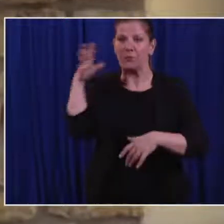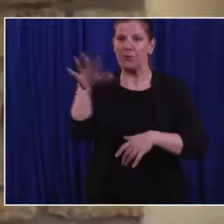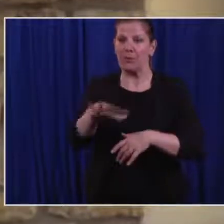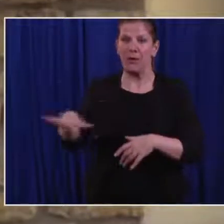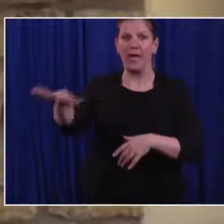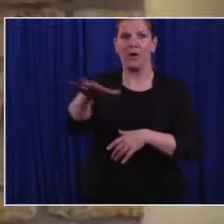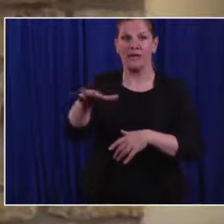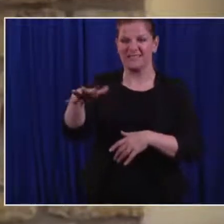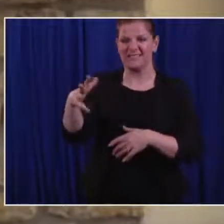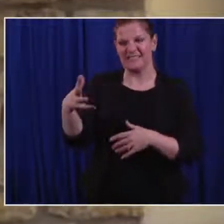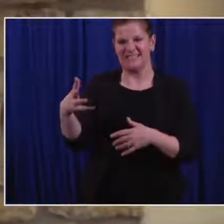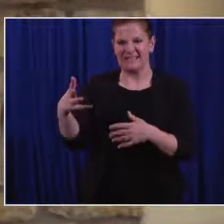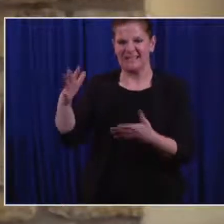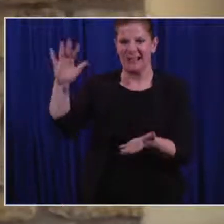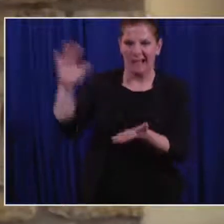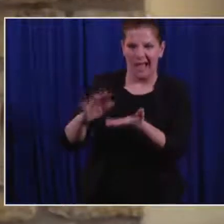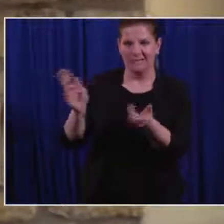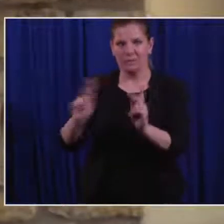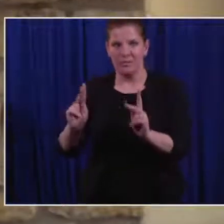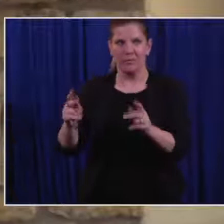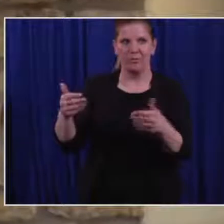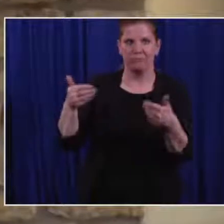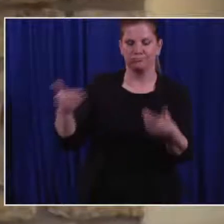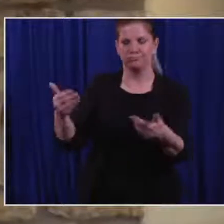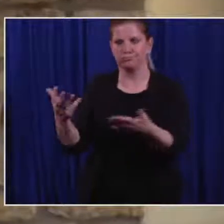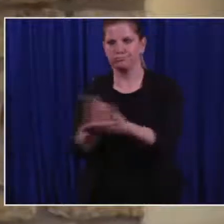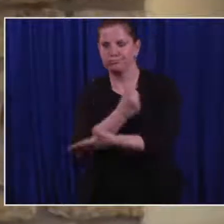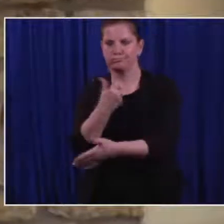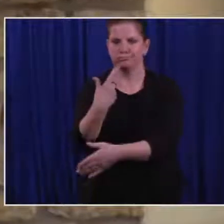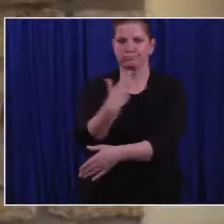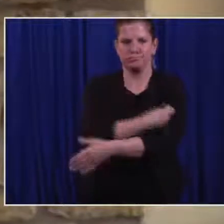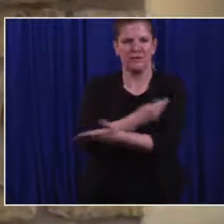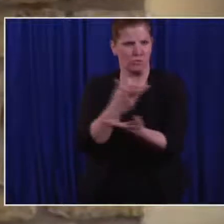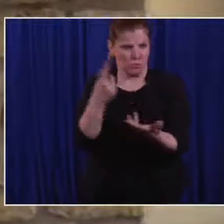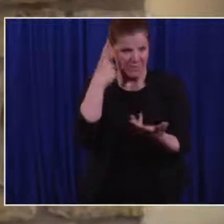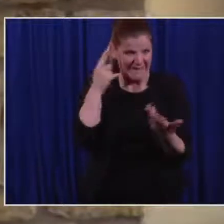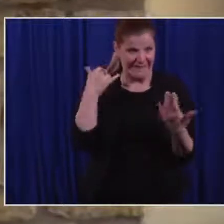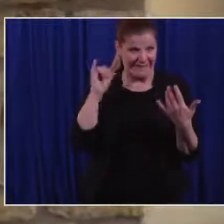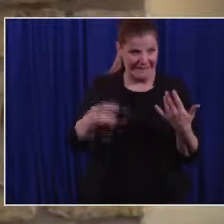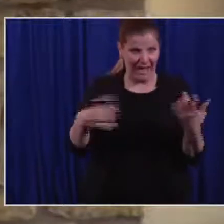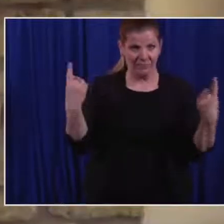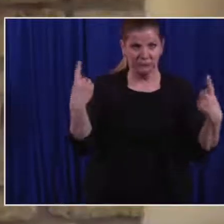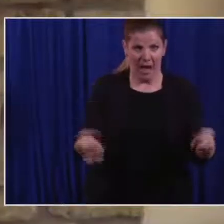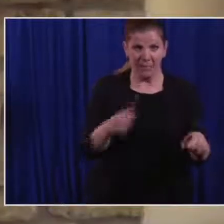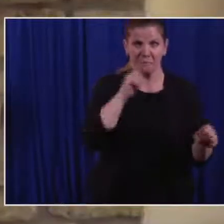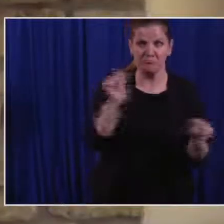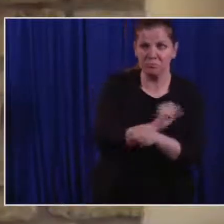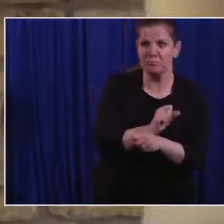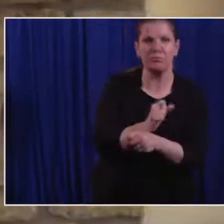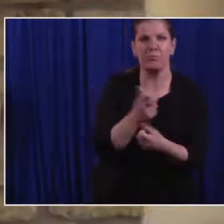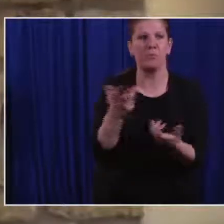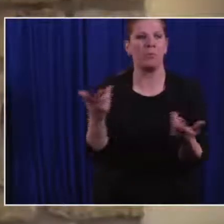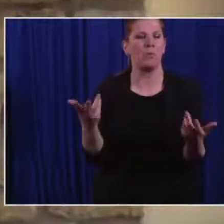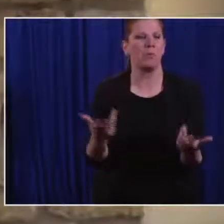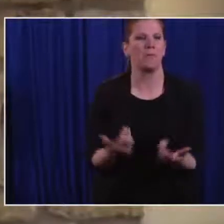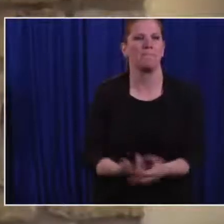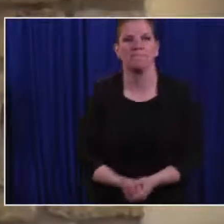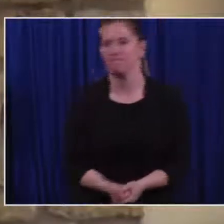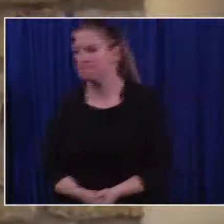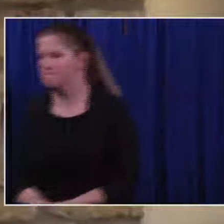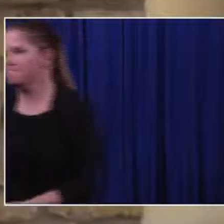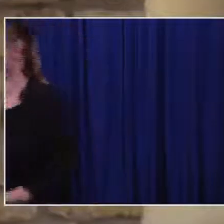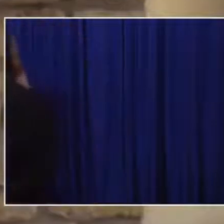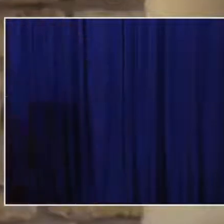actually large population centers at this point are seeing more difficulty with this product? Yeah, you might want to take a look at